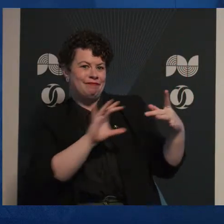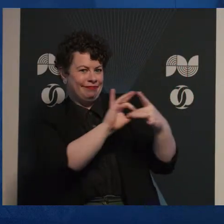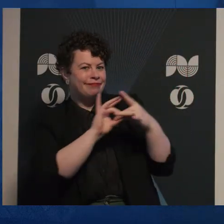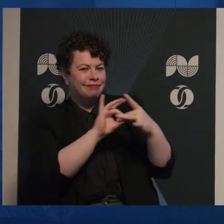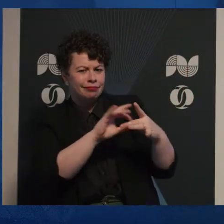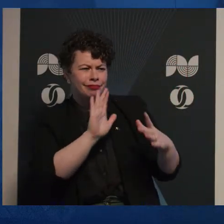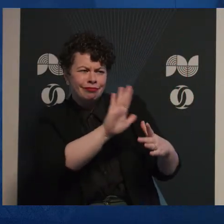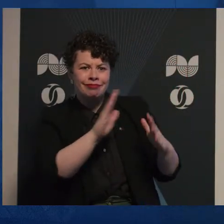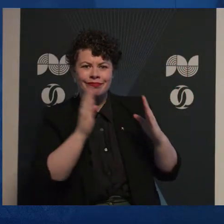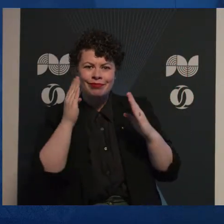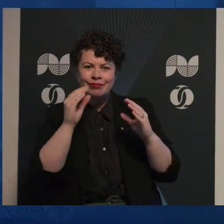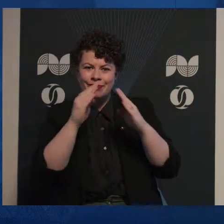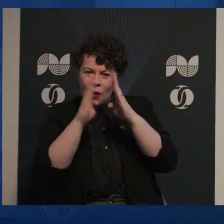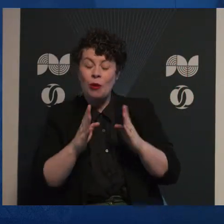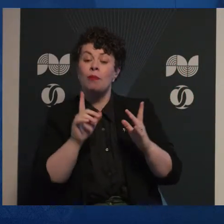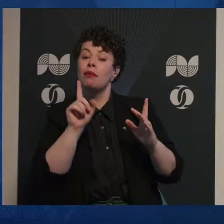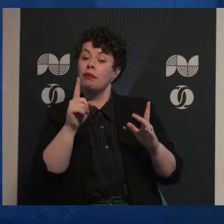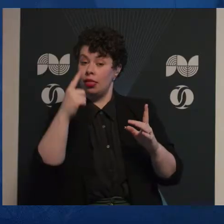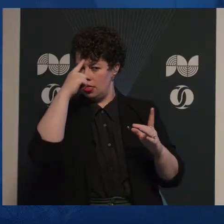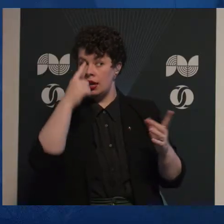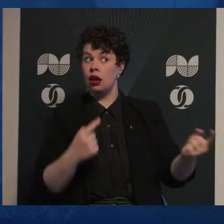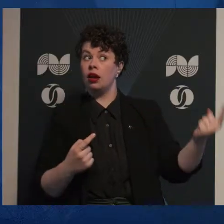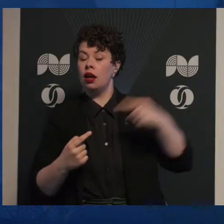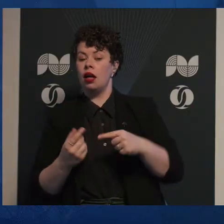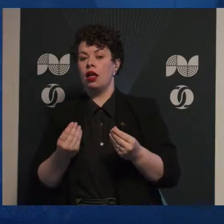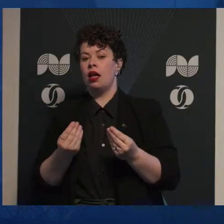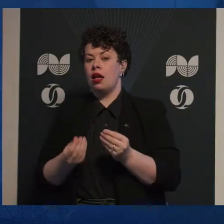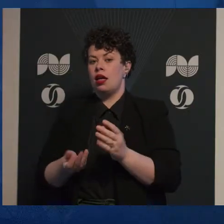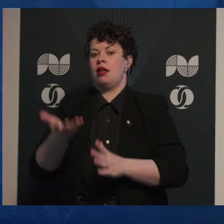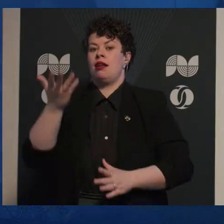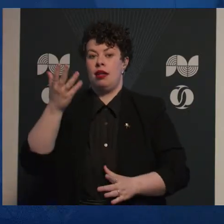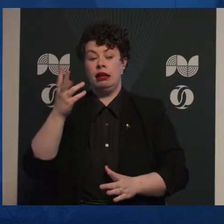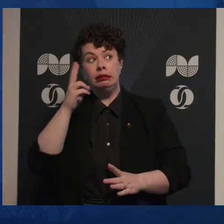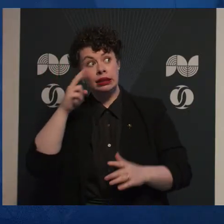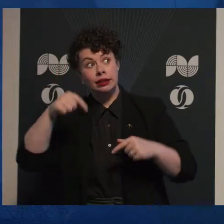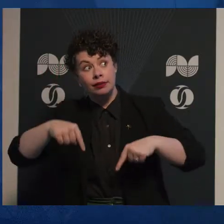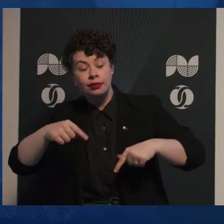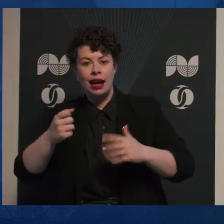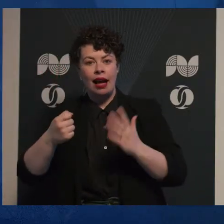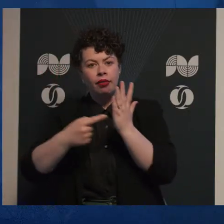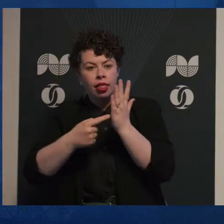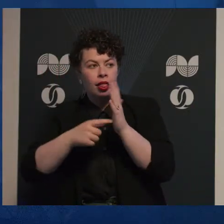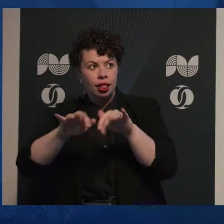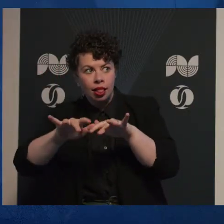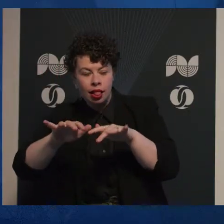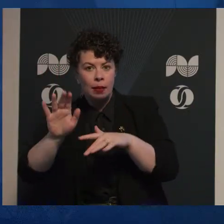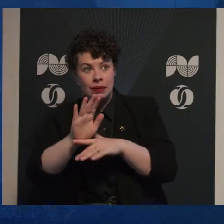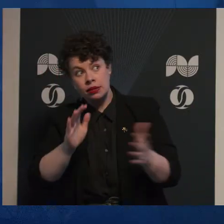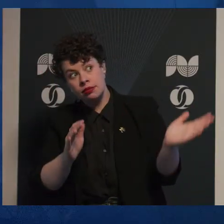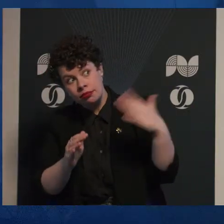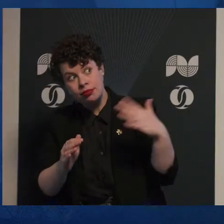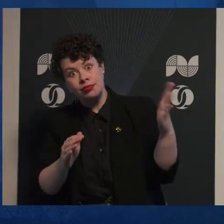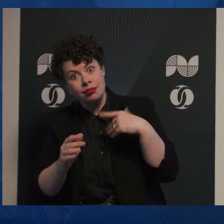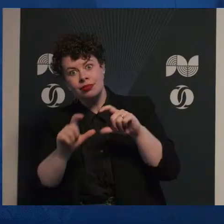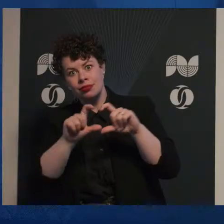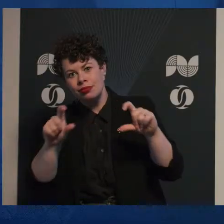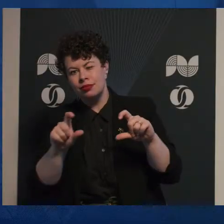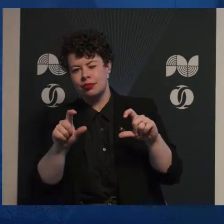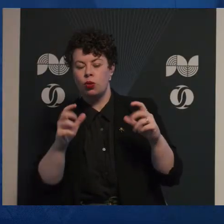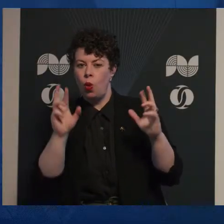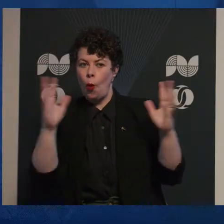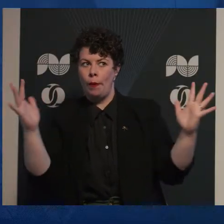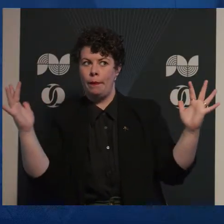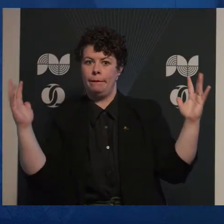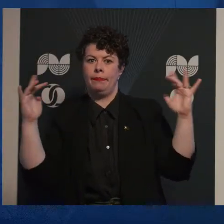also economically, through digitized services and business incentives. We aim to